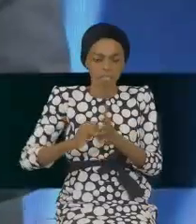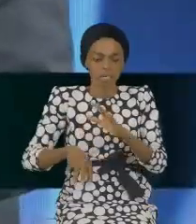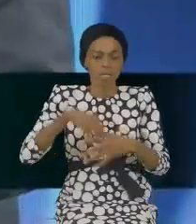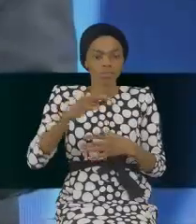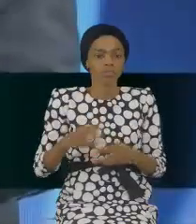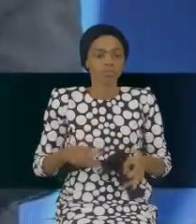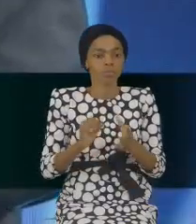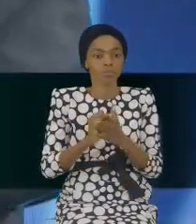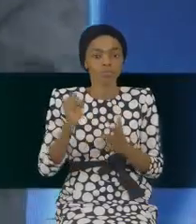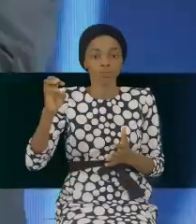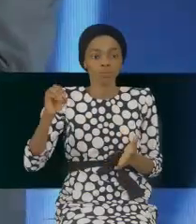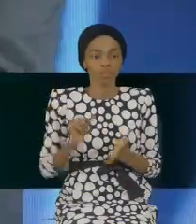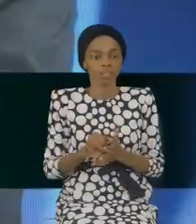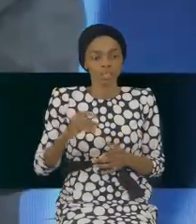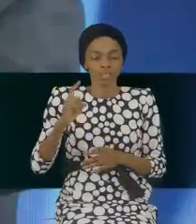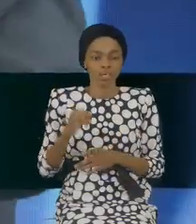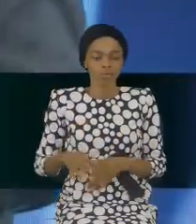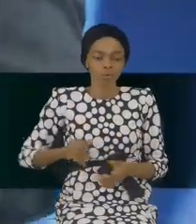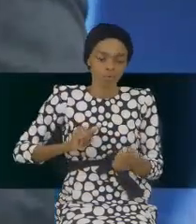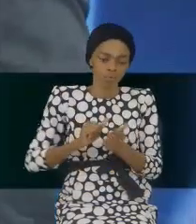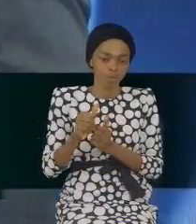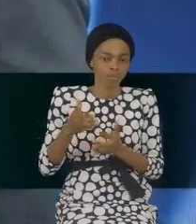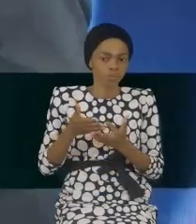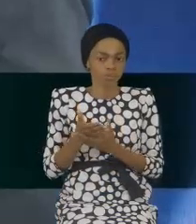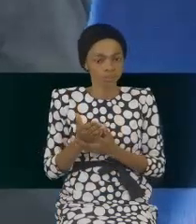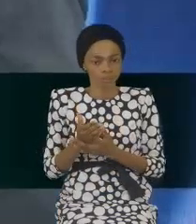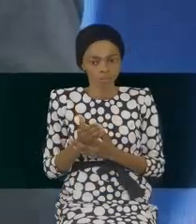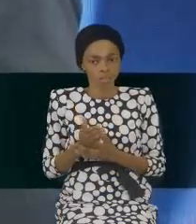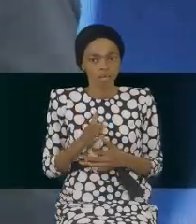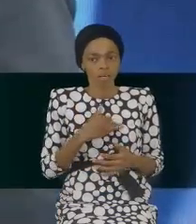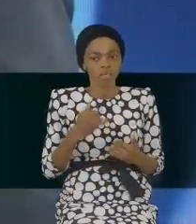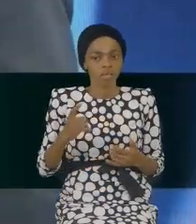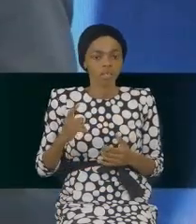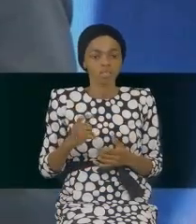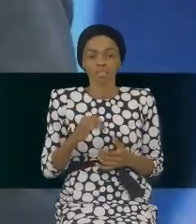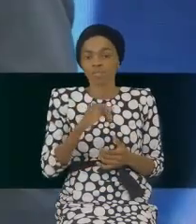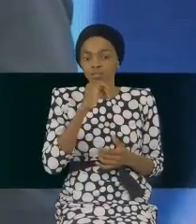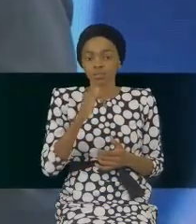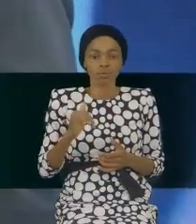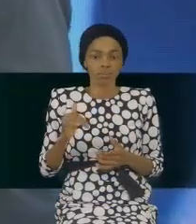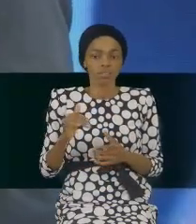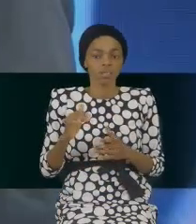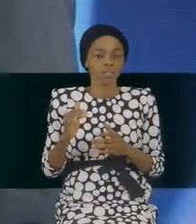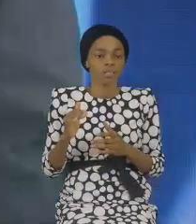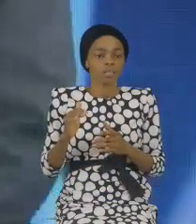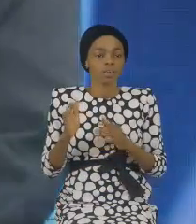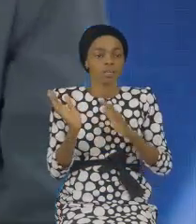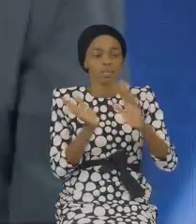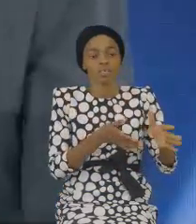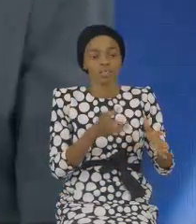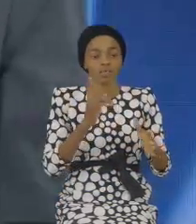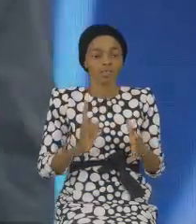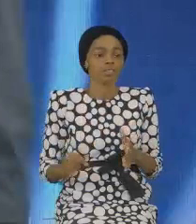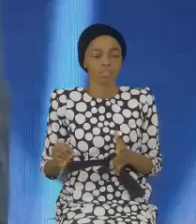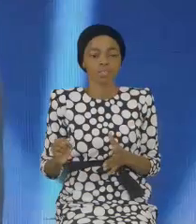that they can pass through. Now, they didn't live on the other side of the Red Sea. They